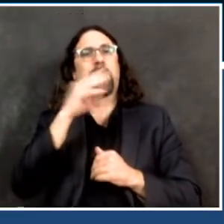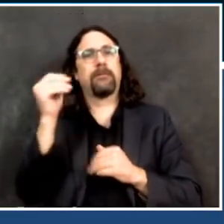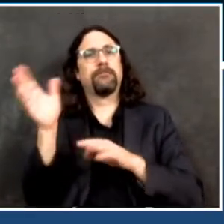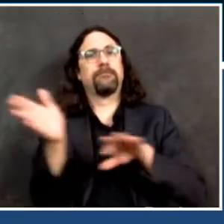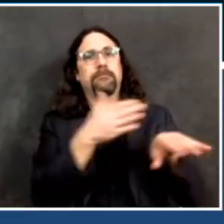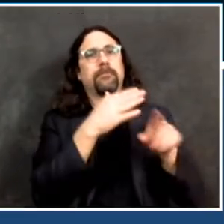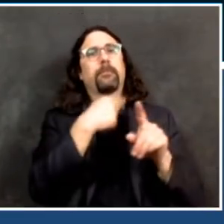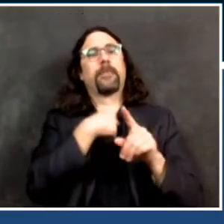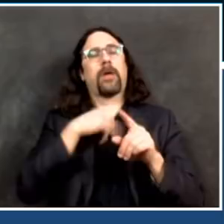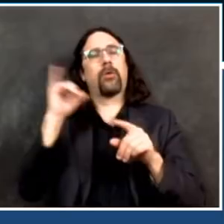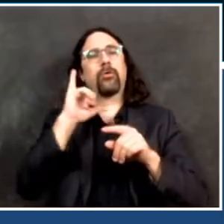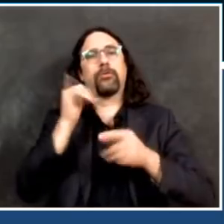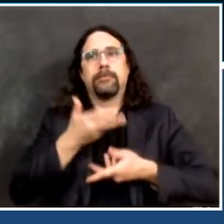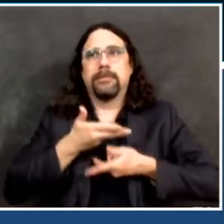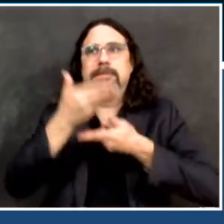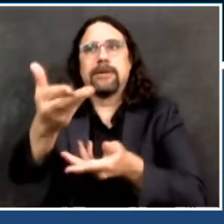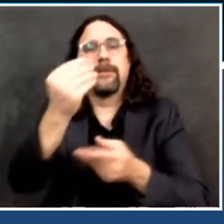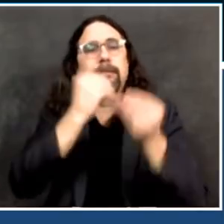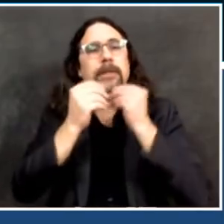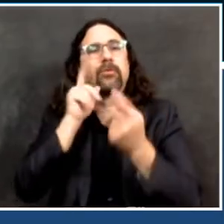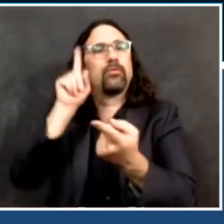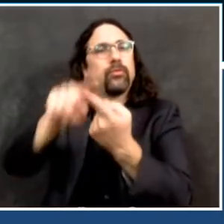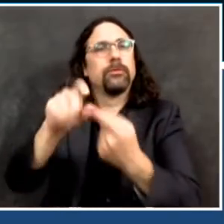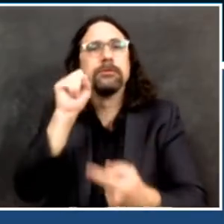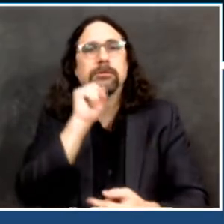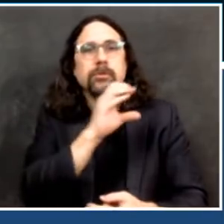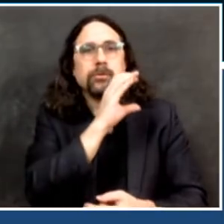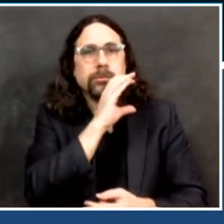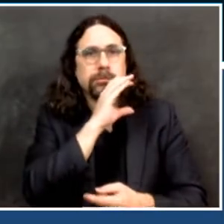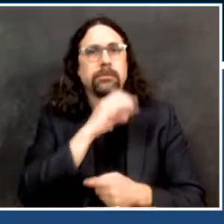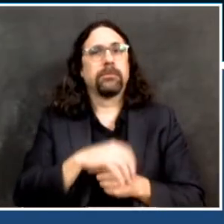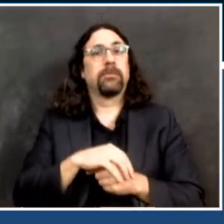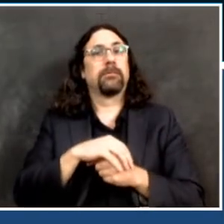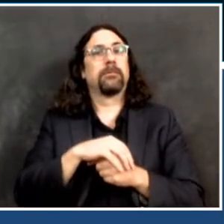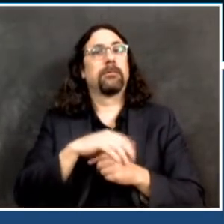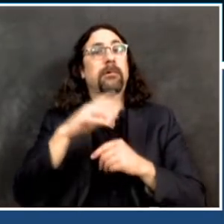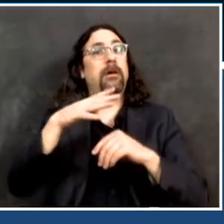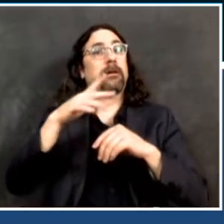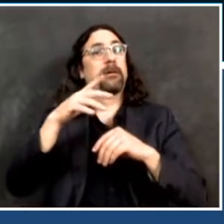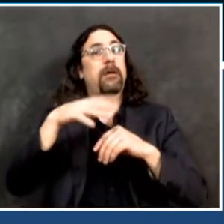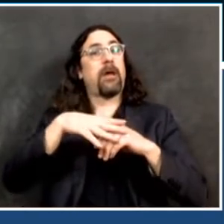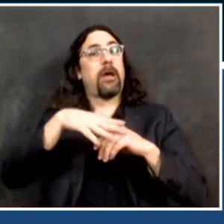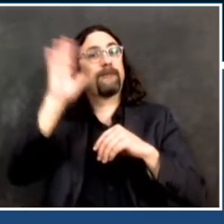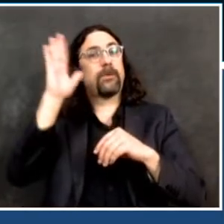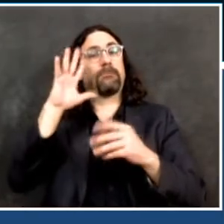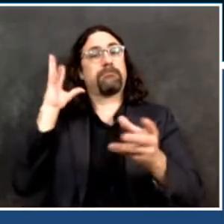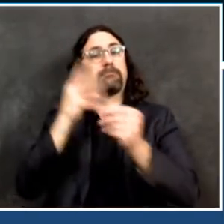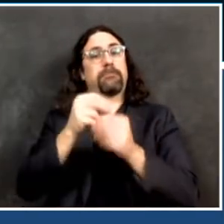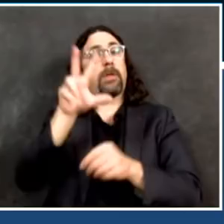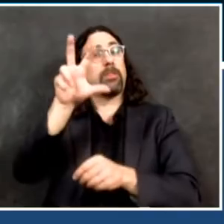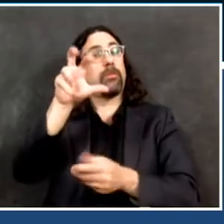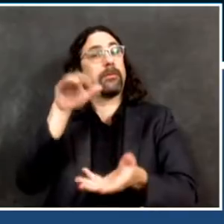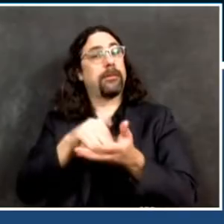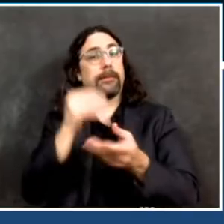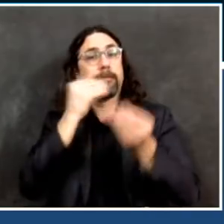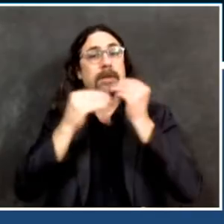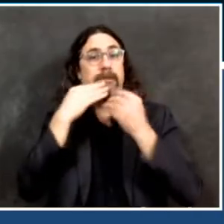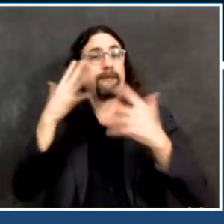250,000 meals daily, serving seniors who were eating at Department for the Aging senior